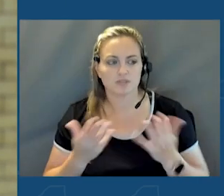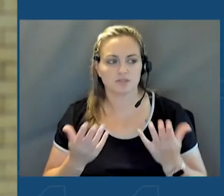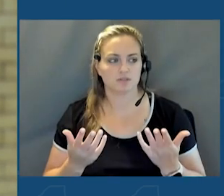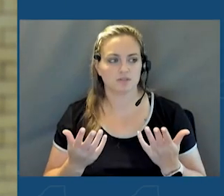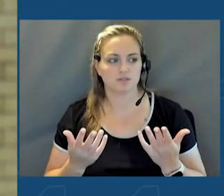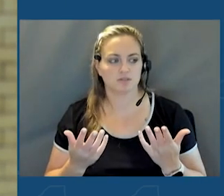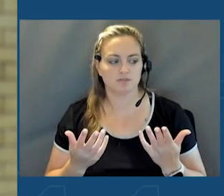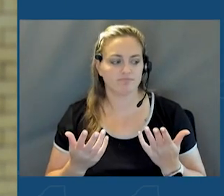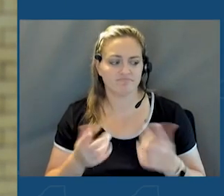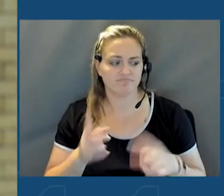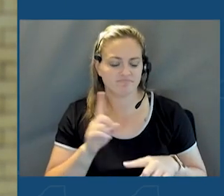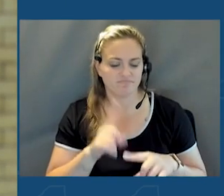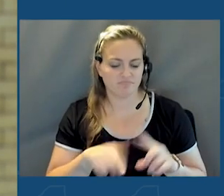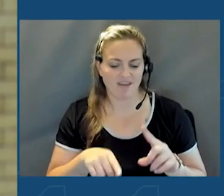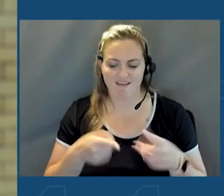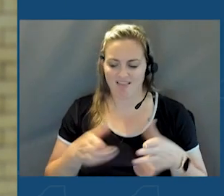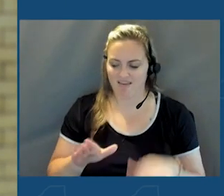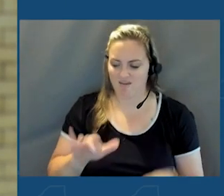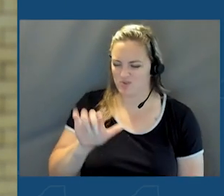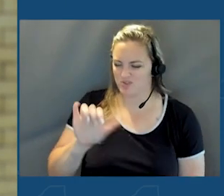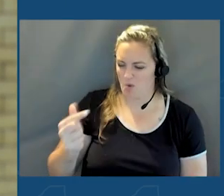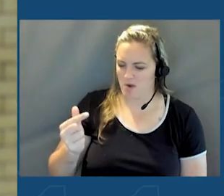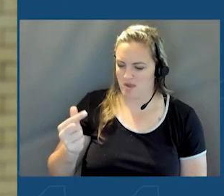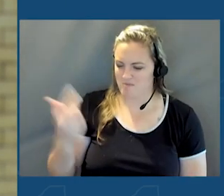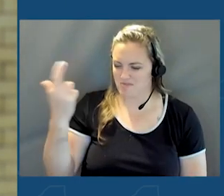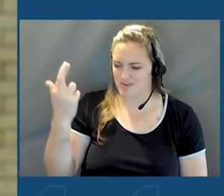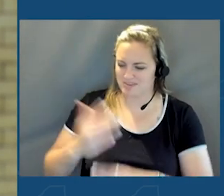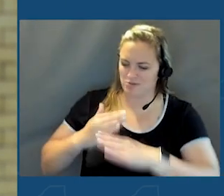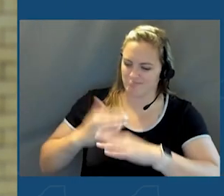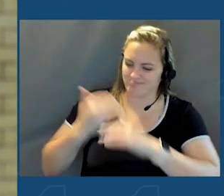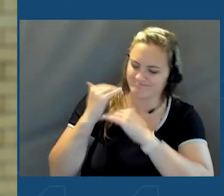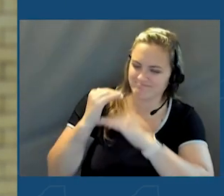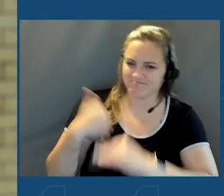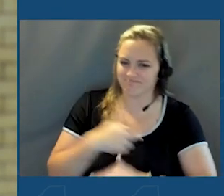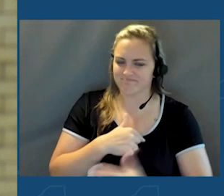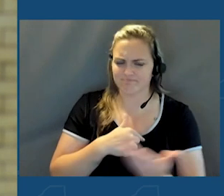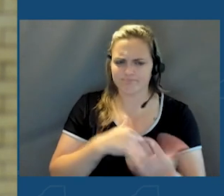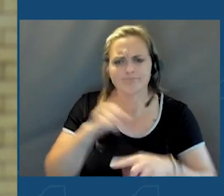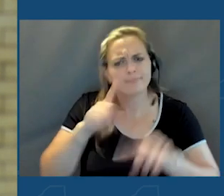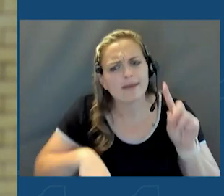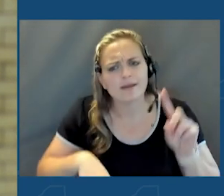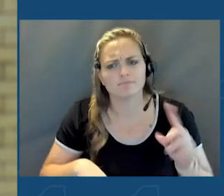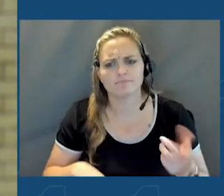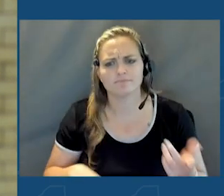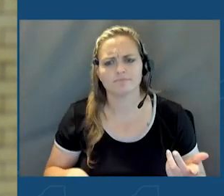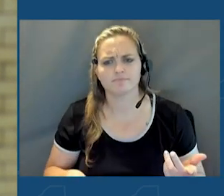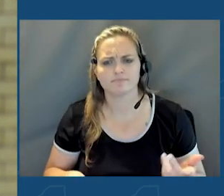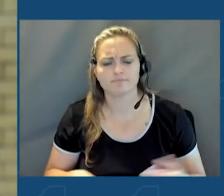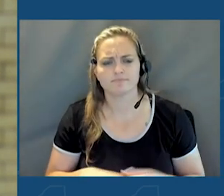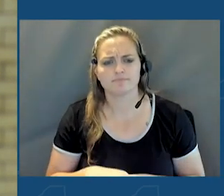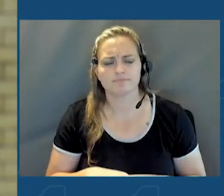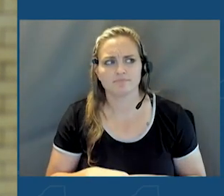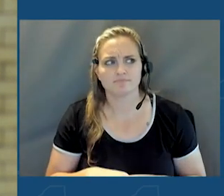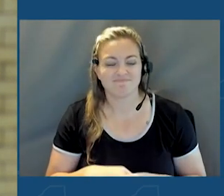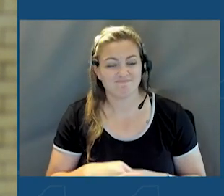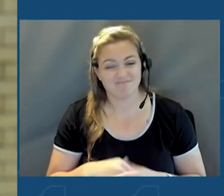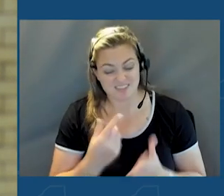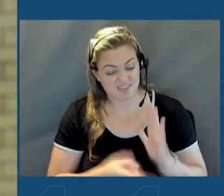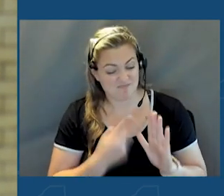longer let zoning hold that back. The current zoning or the zoning that's intended sometimes to keep people out.